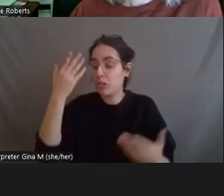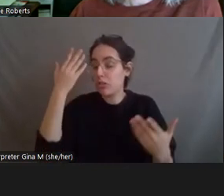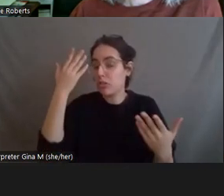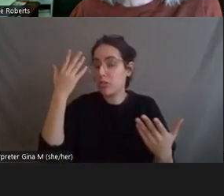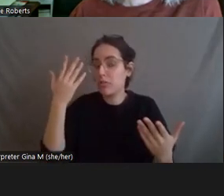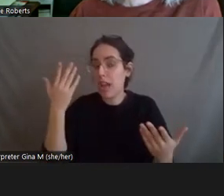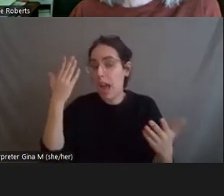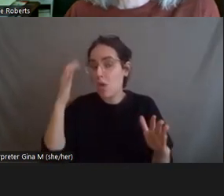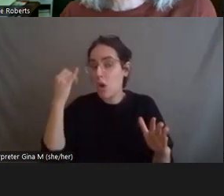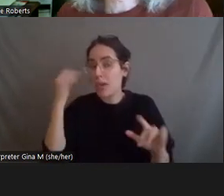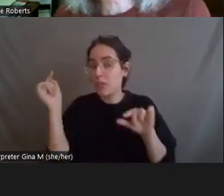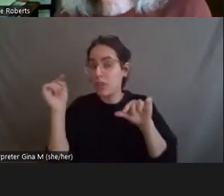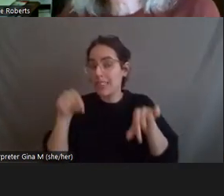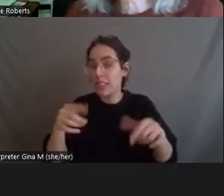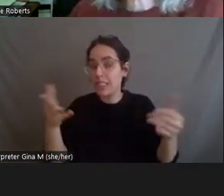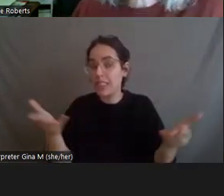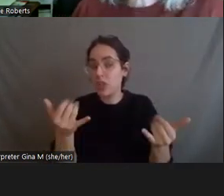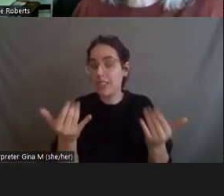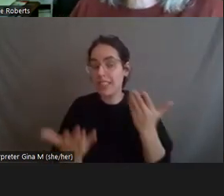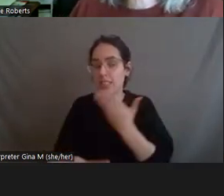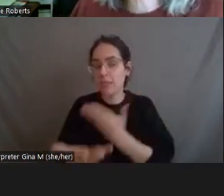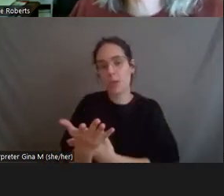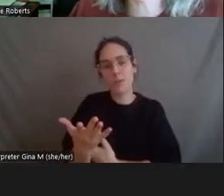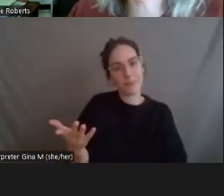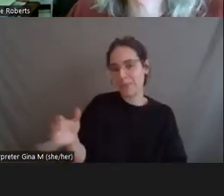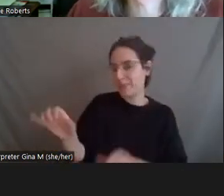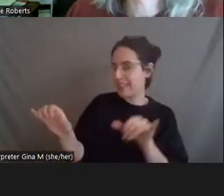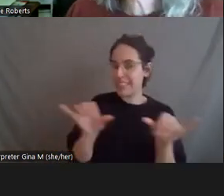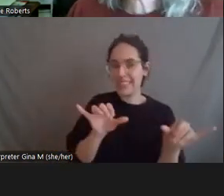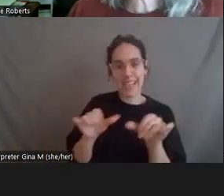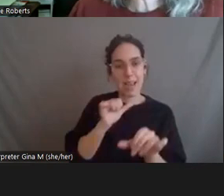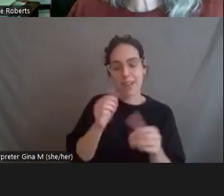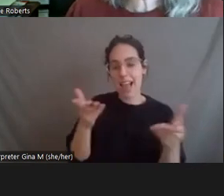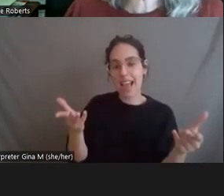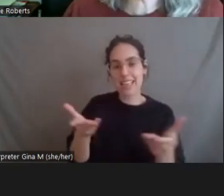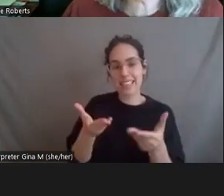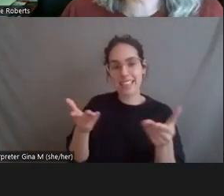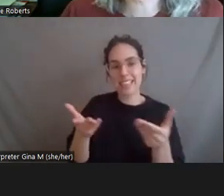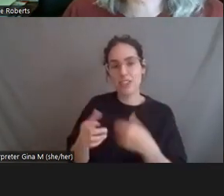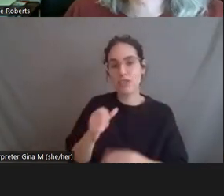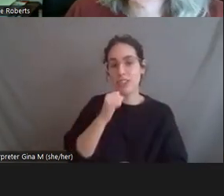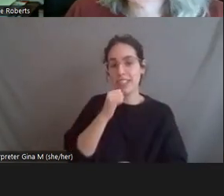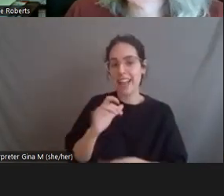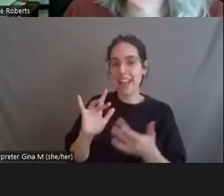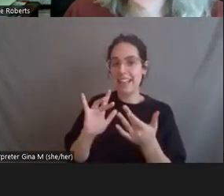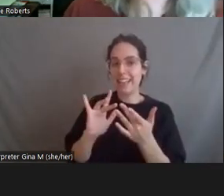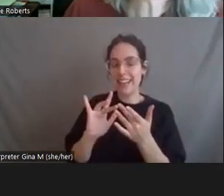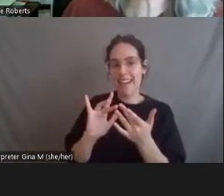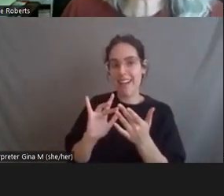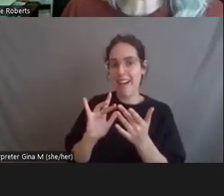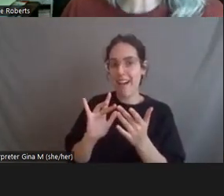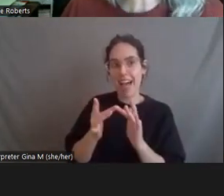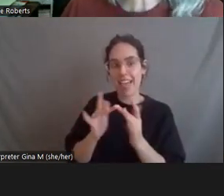morning. She is not with us either. She's not as much a computer person, but